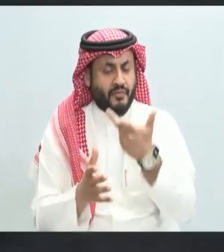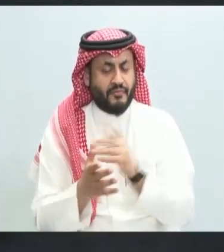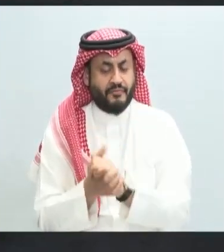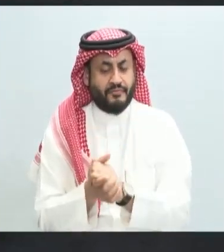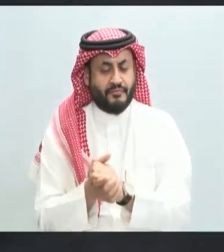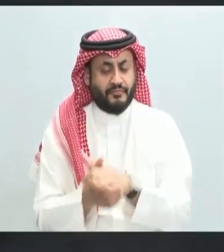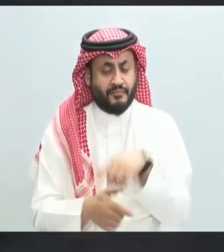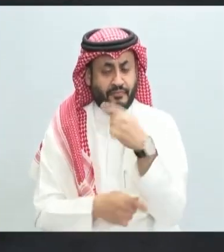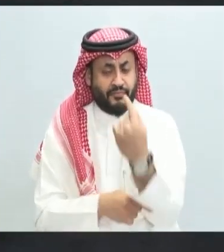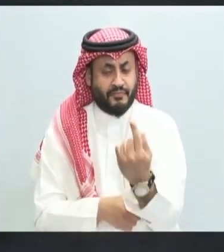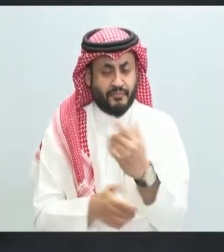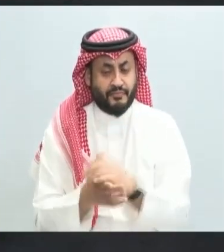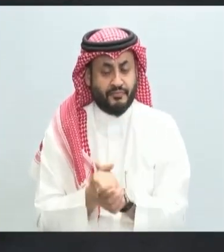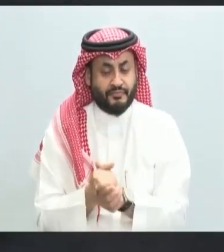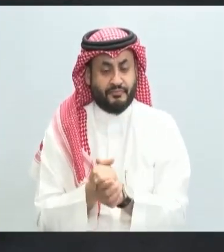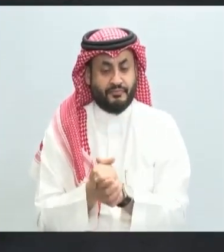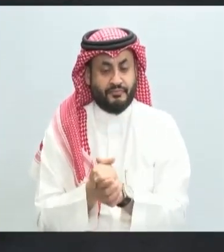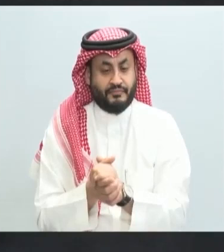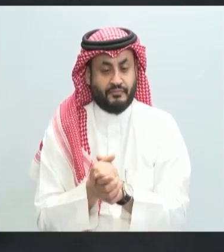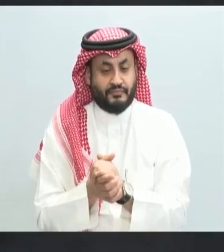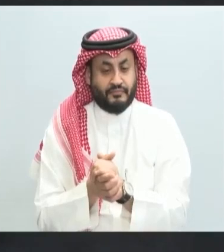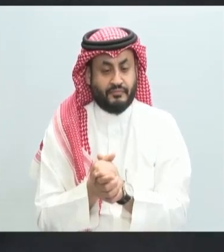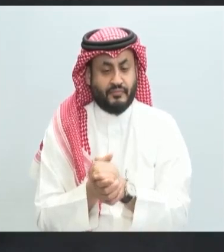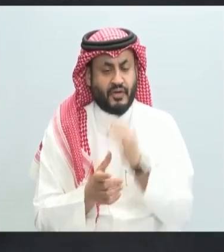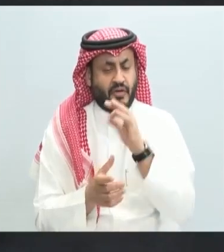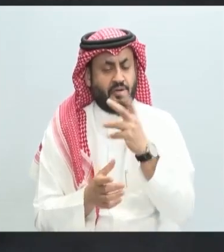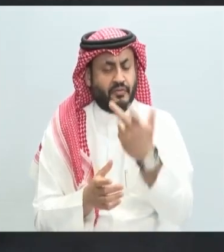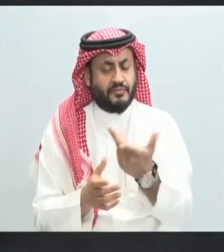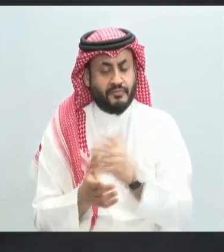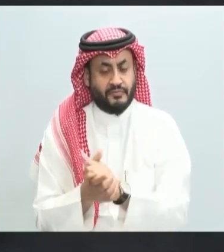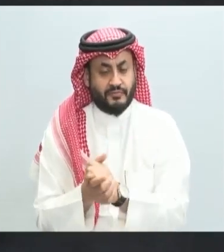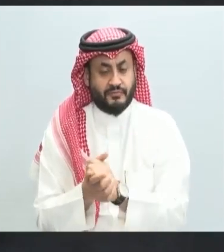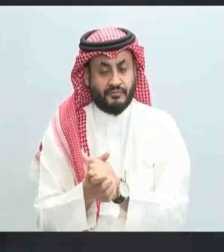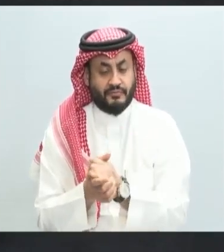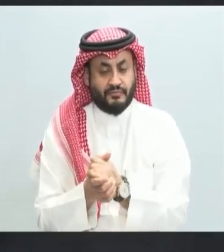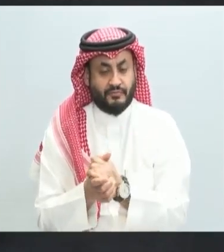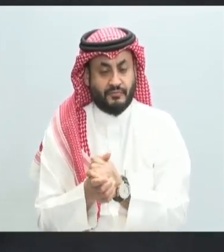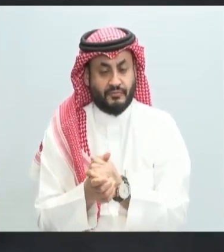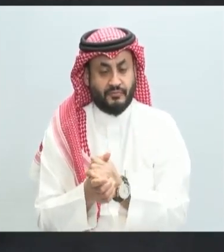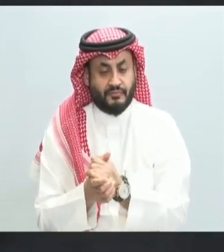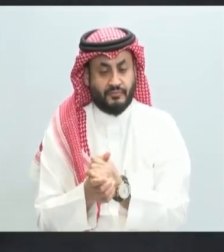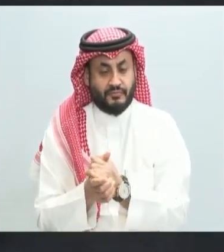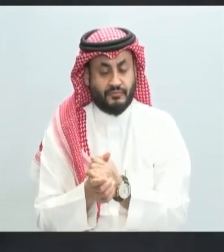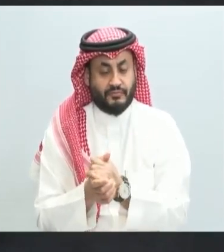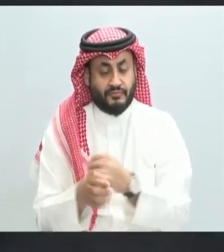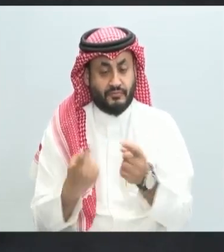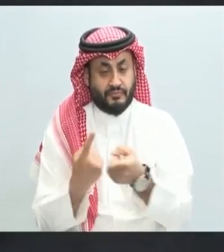if you want to borrow it. So, what should you say if you want to borrow it?